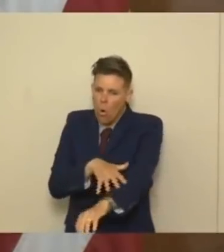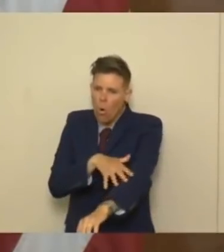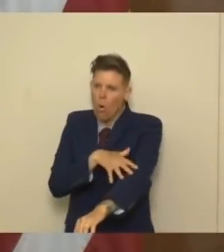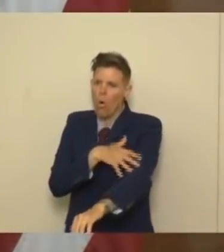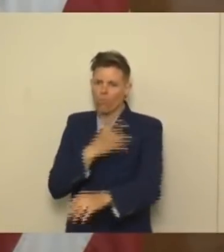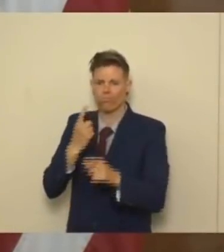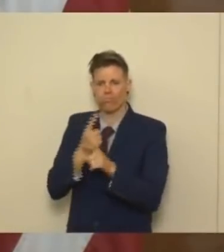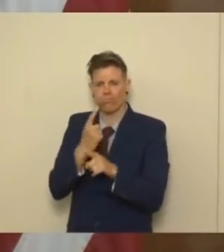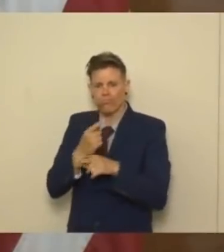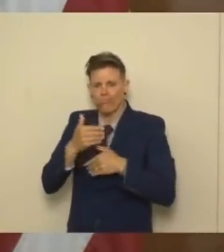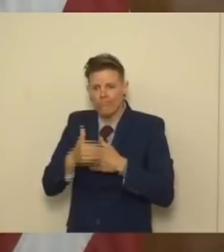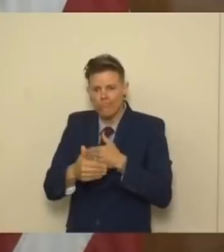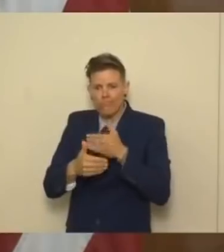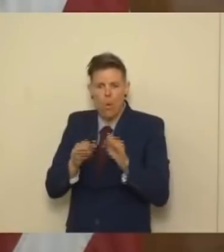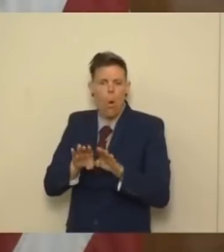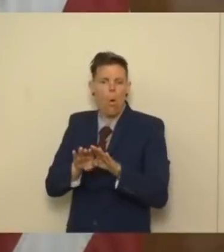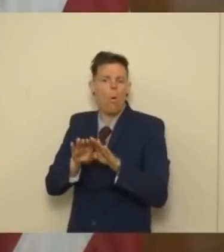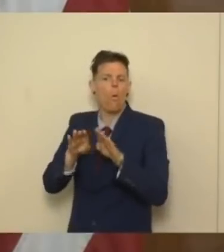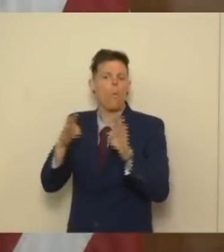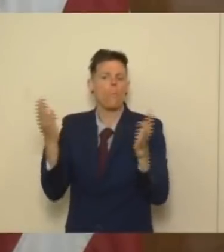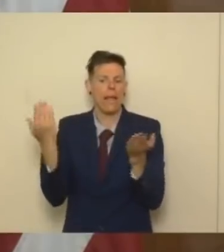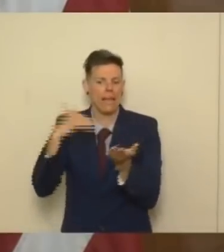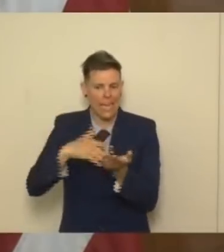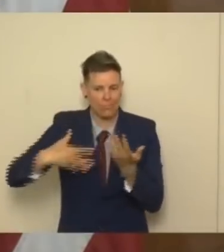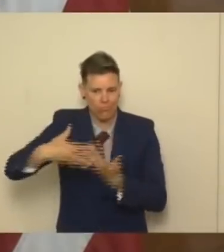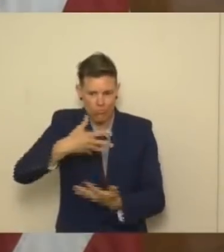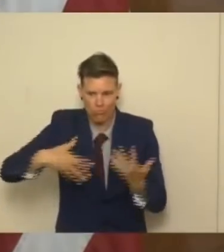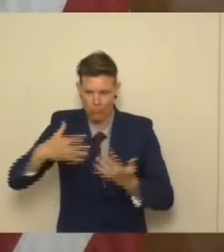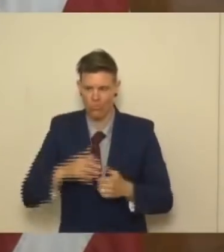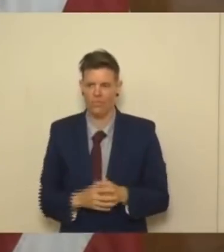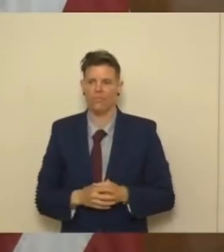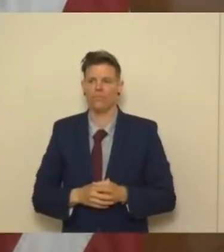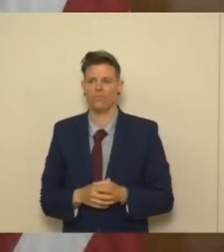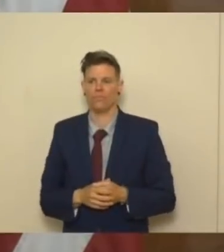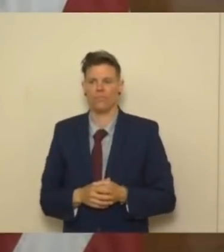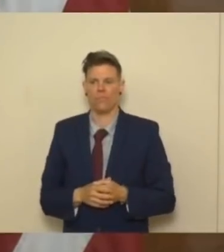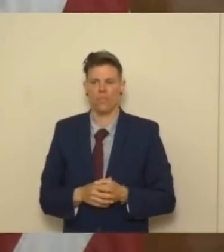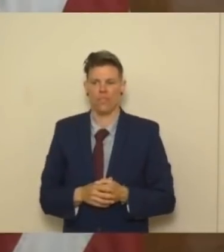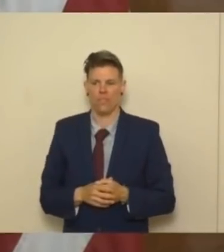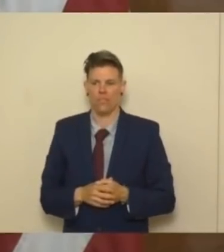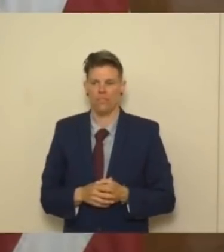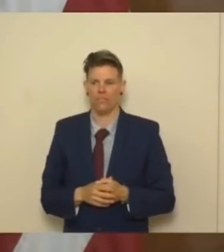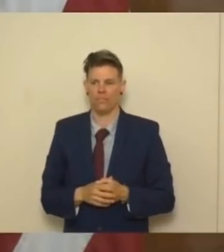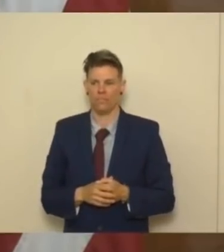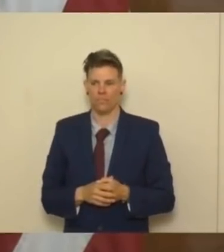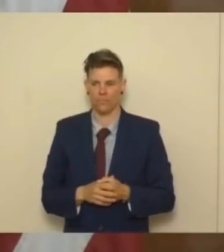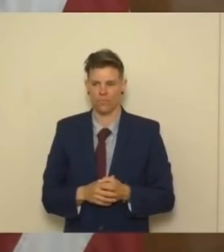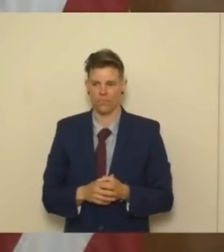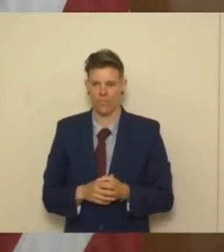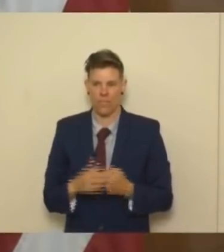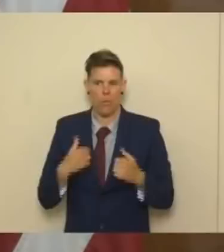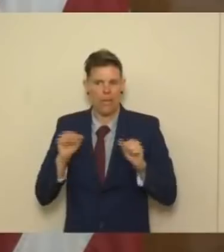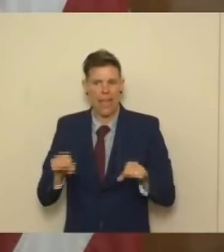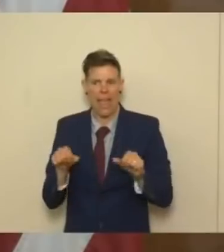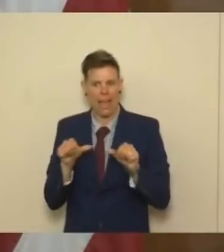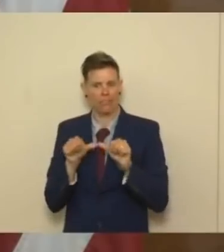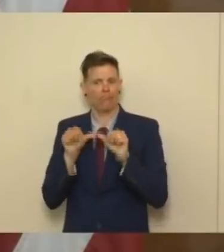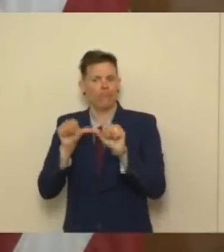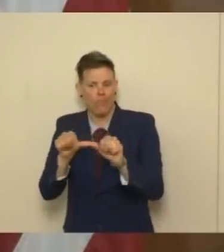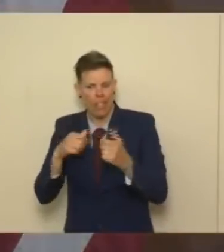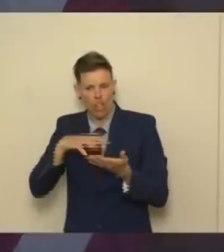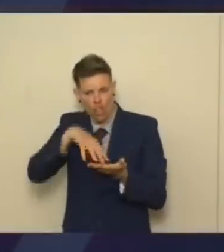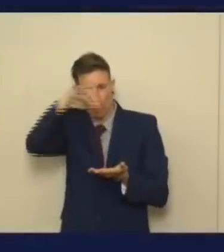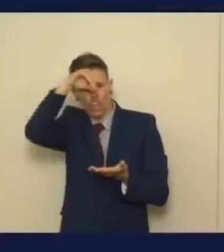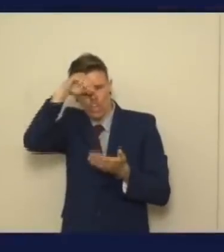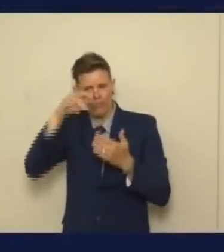with any number of issues that allow us to live with COVID-19 until there's a vaccine. So let's talk about today's case